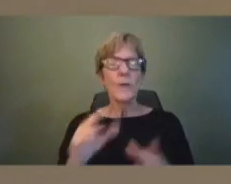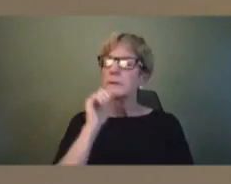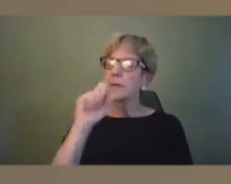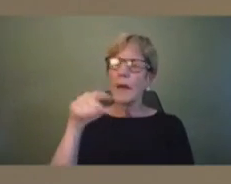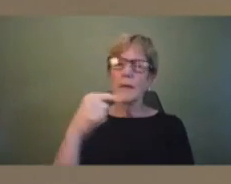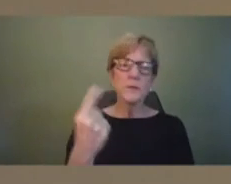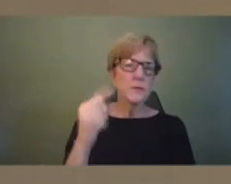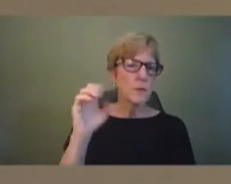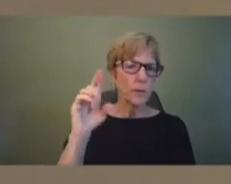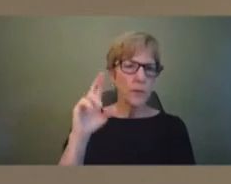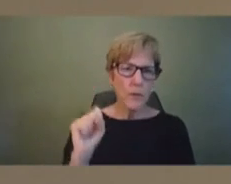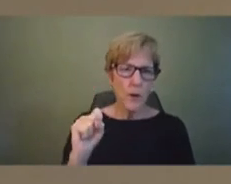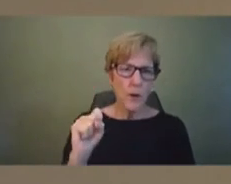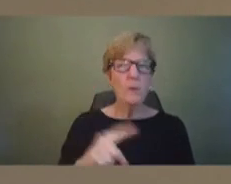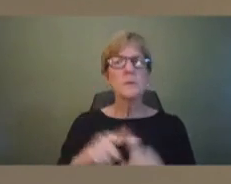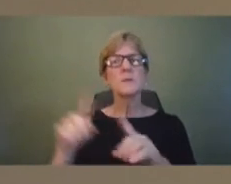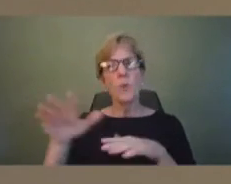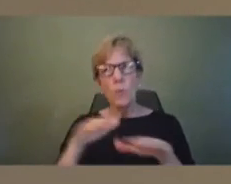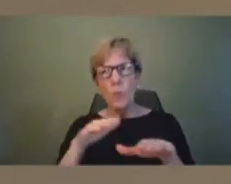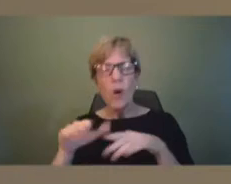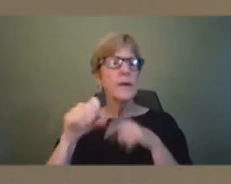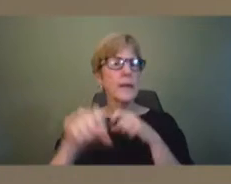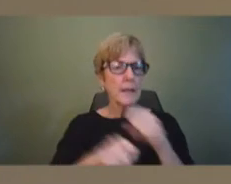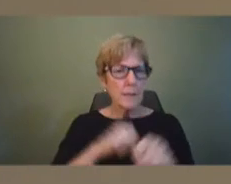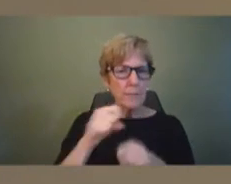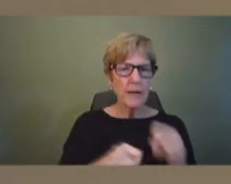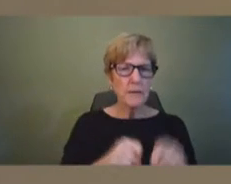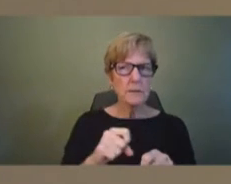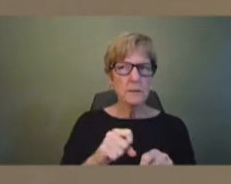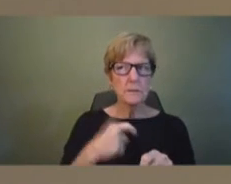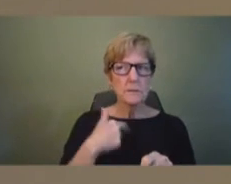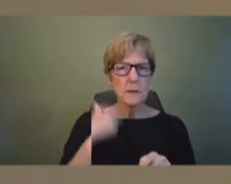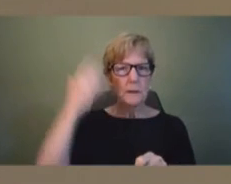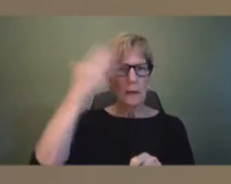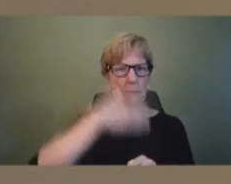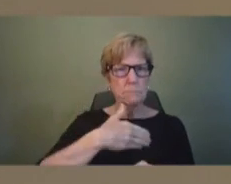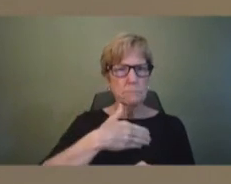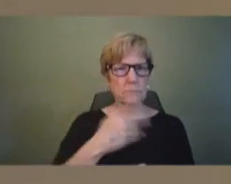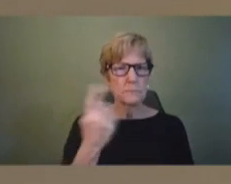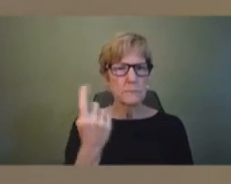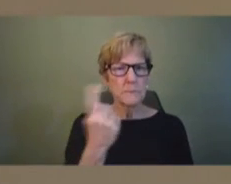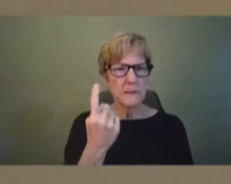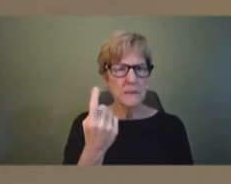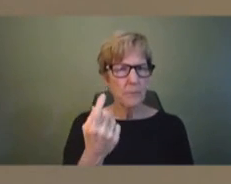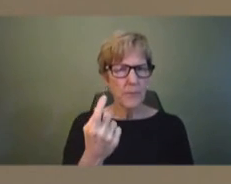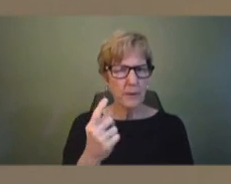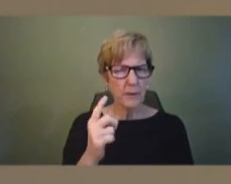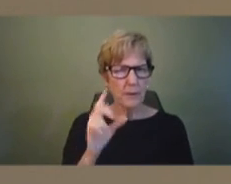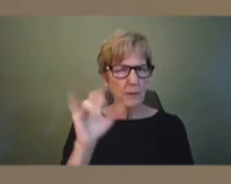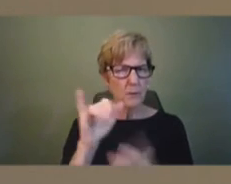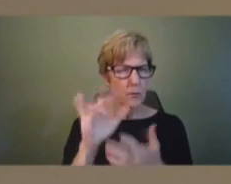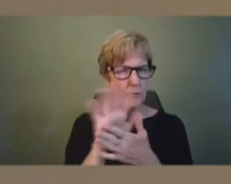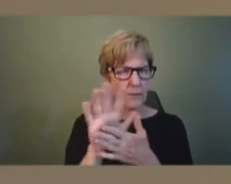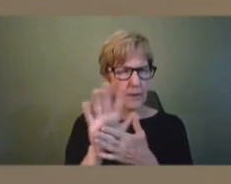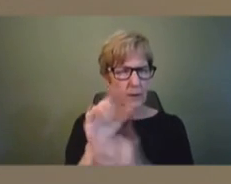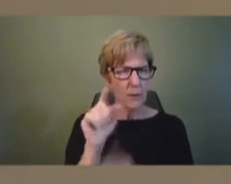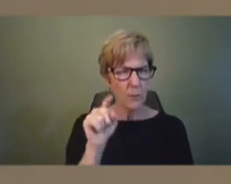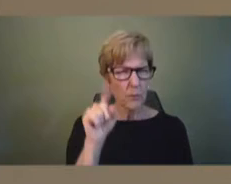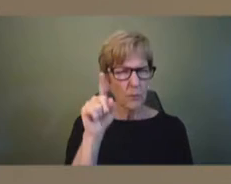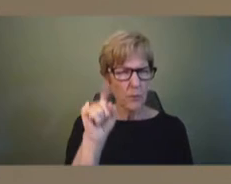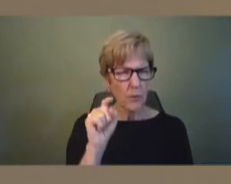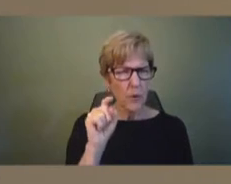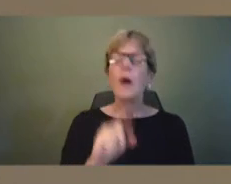so um am I was I missing something um in that video um I think you're